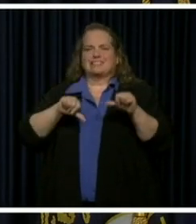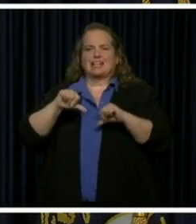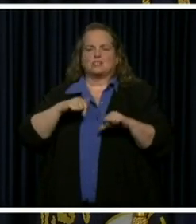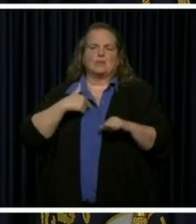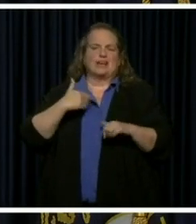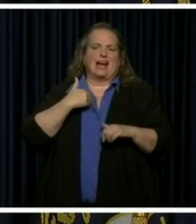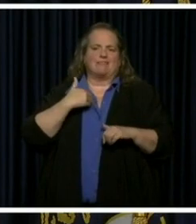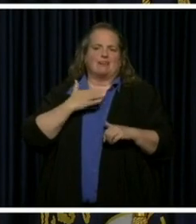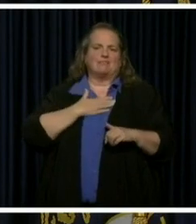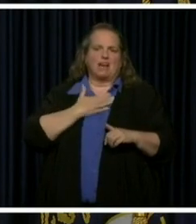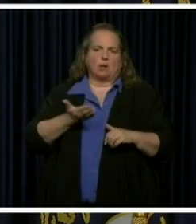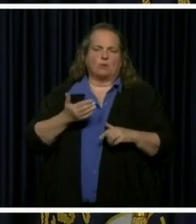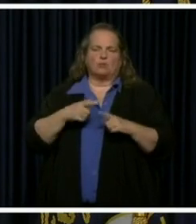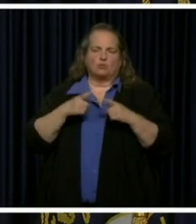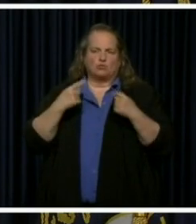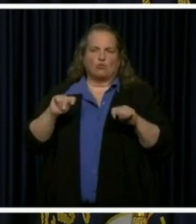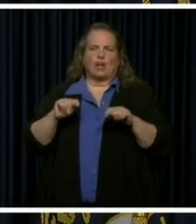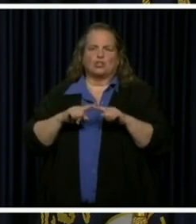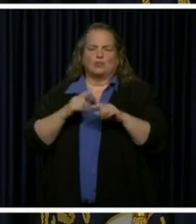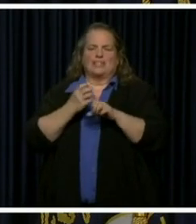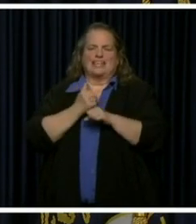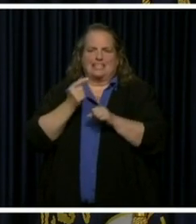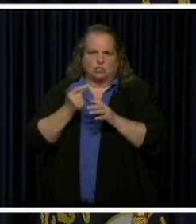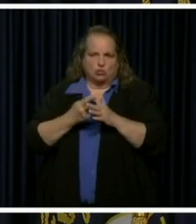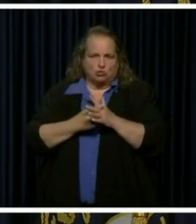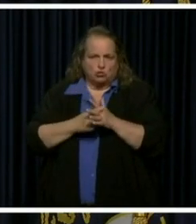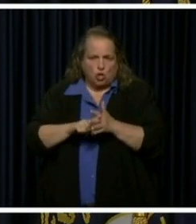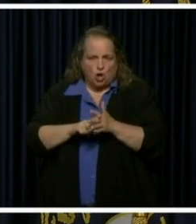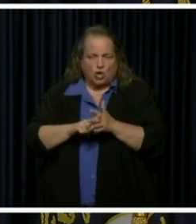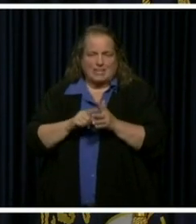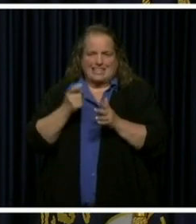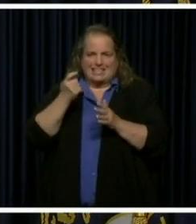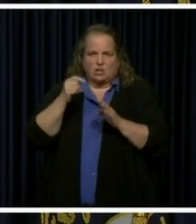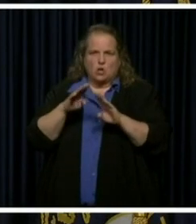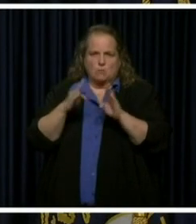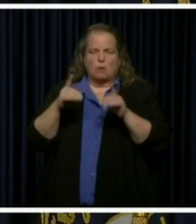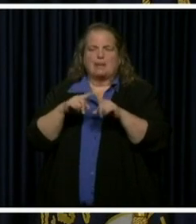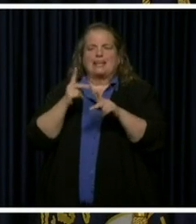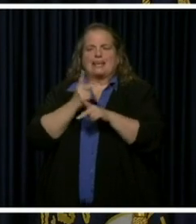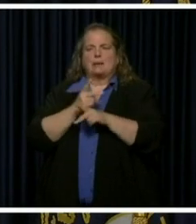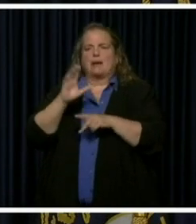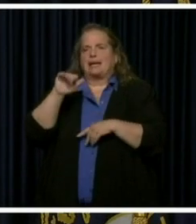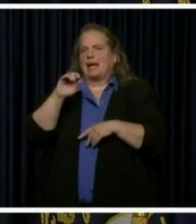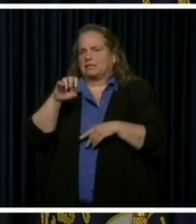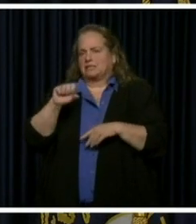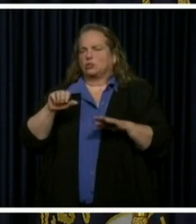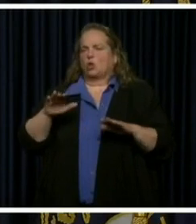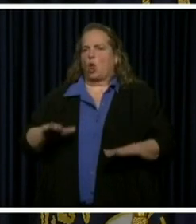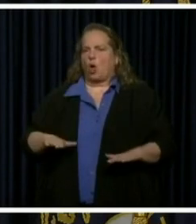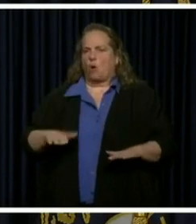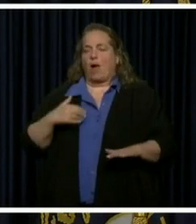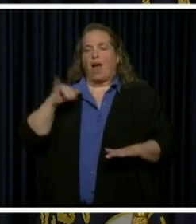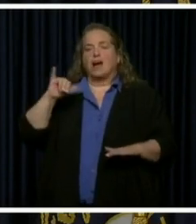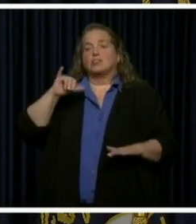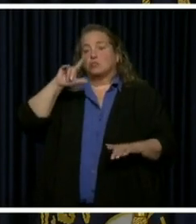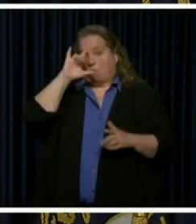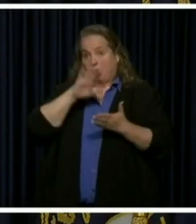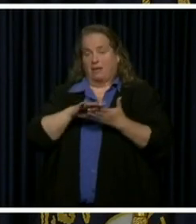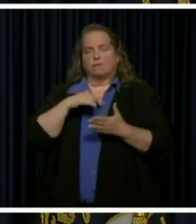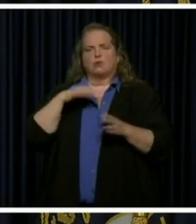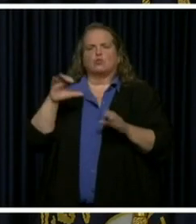have available in trying to get this started, but at the same time to keep cases low. I also believe in doing things